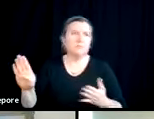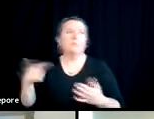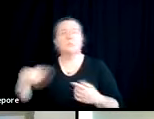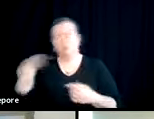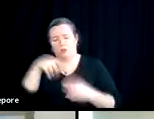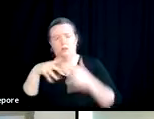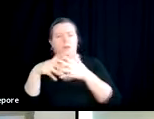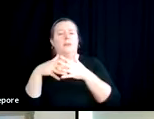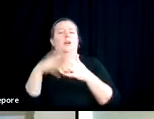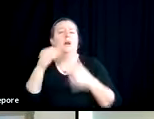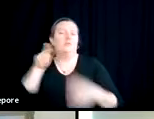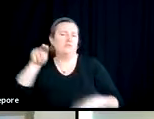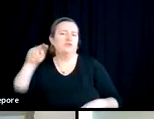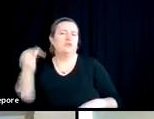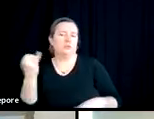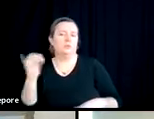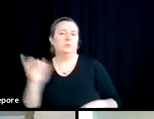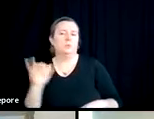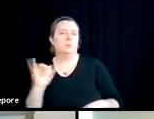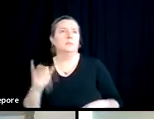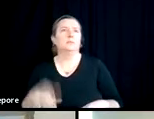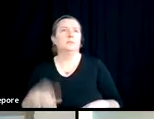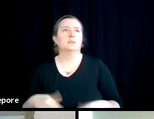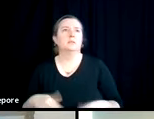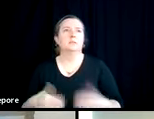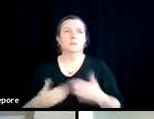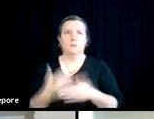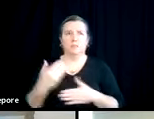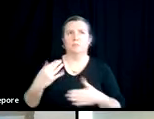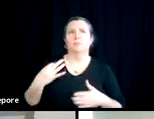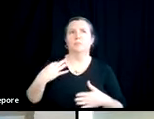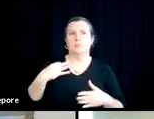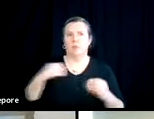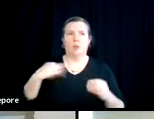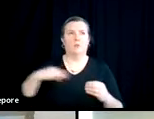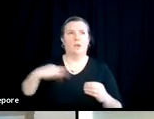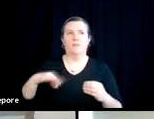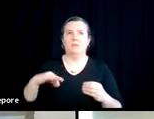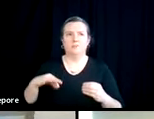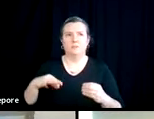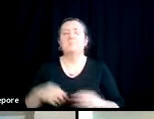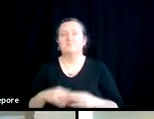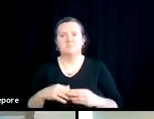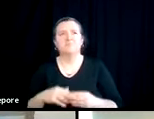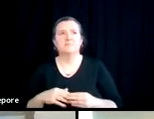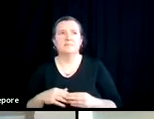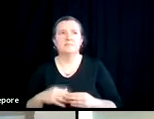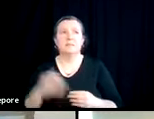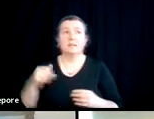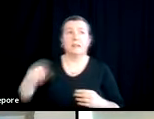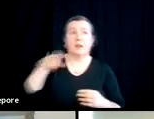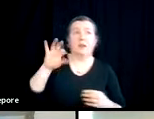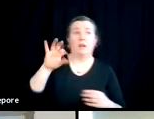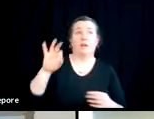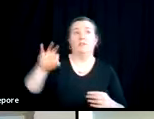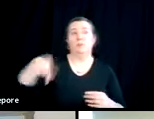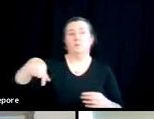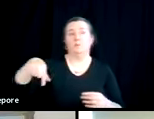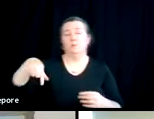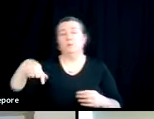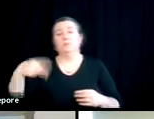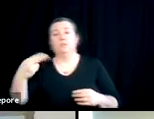Jersey benefiting from this program when our time comes up. As you know, the FQHCs provide care to residents